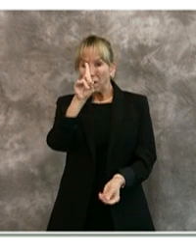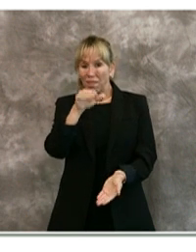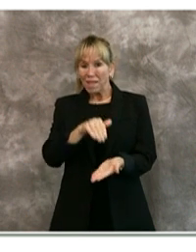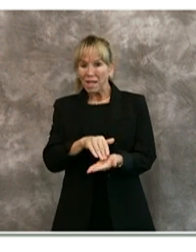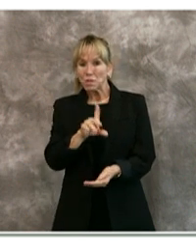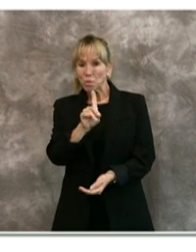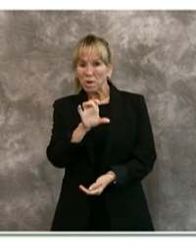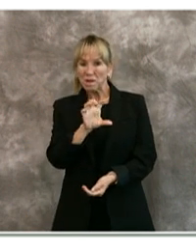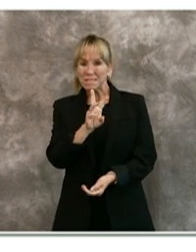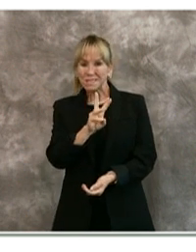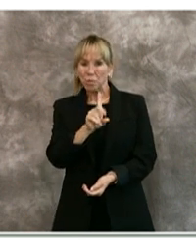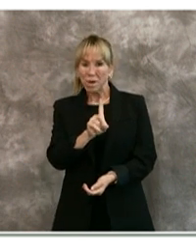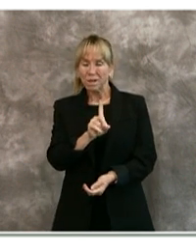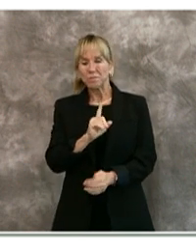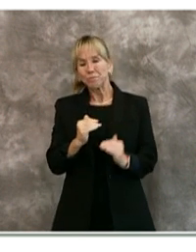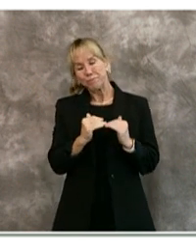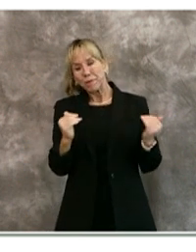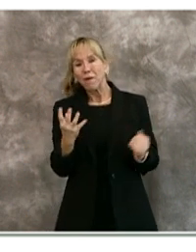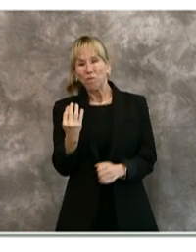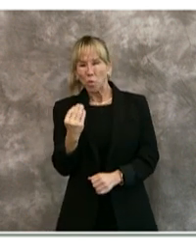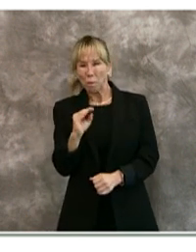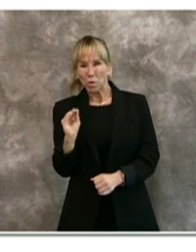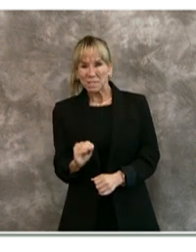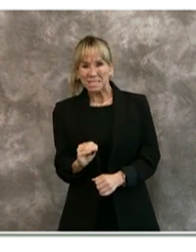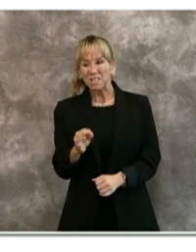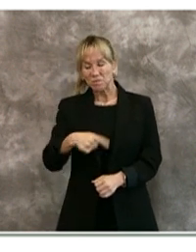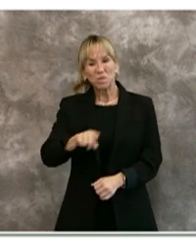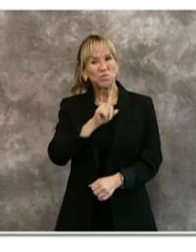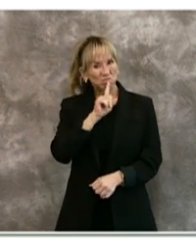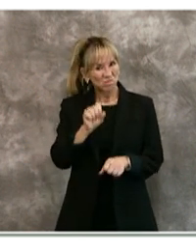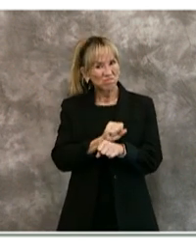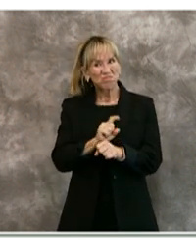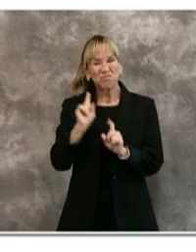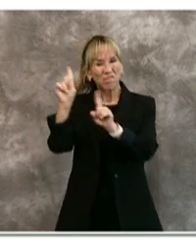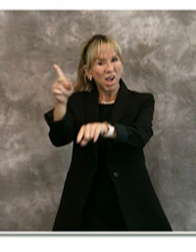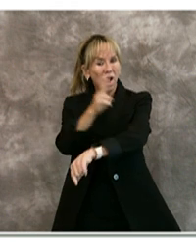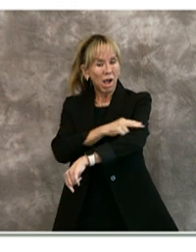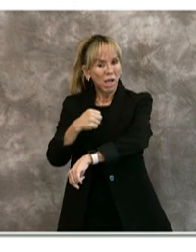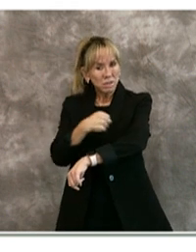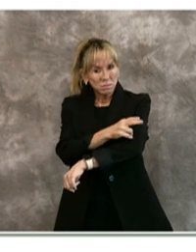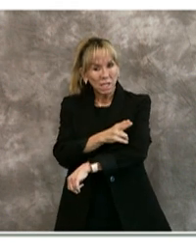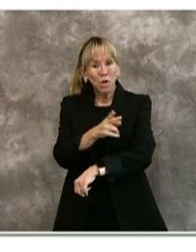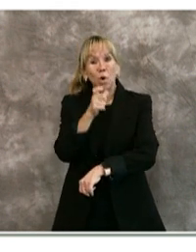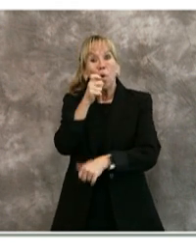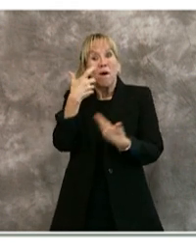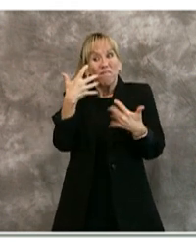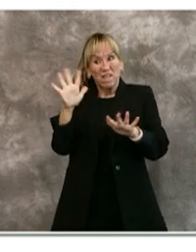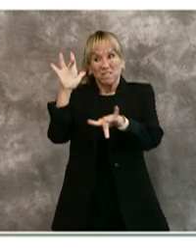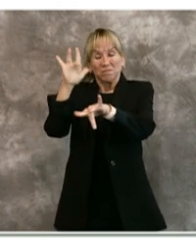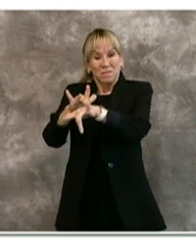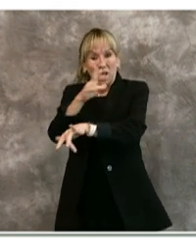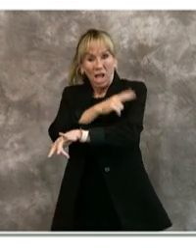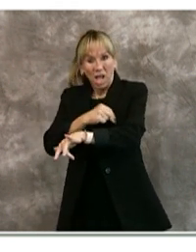1,661, or 14% of cases, have been hospitalized. Of that number, 456